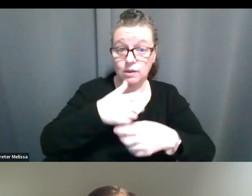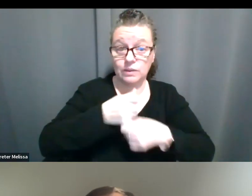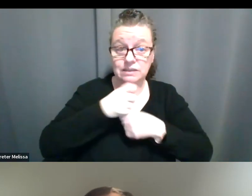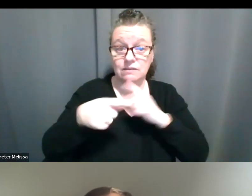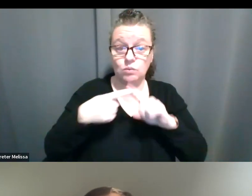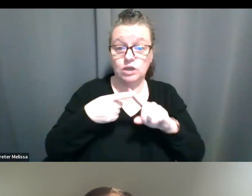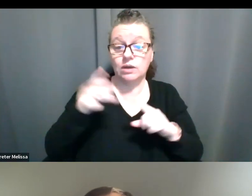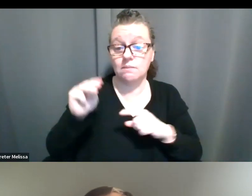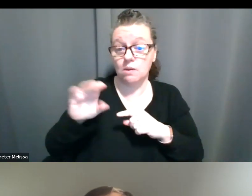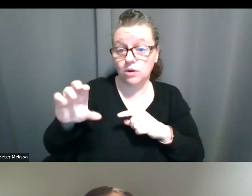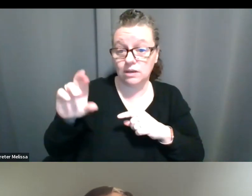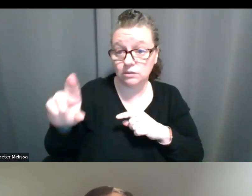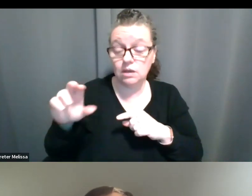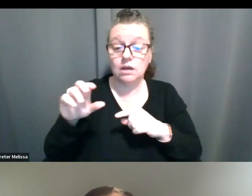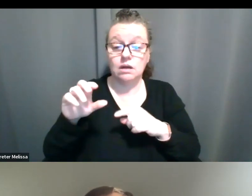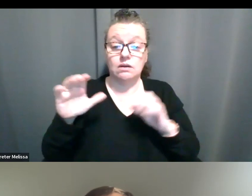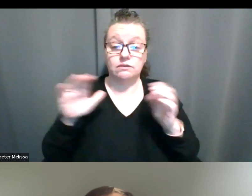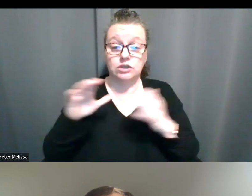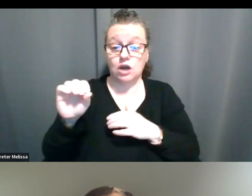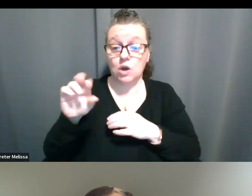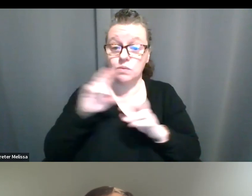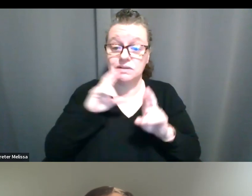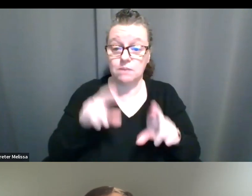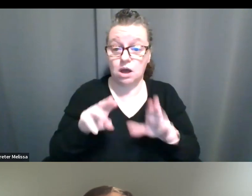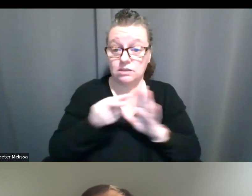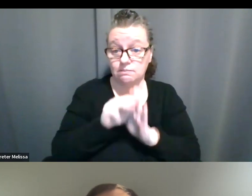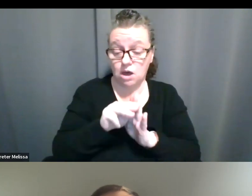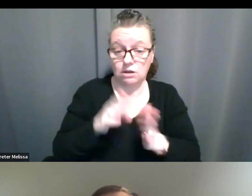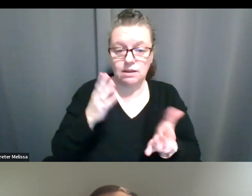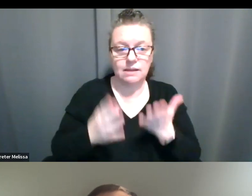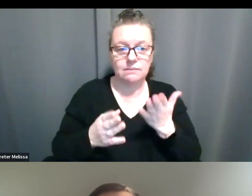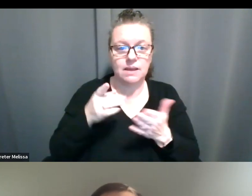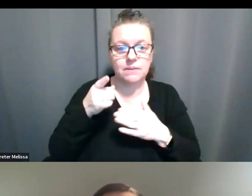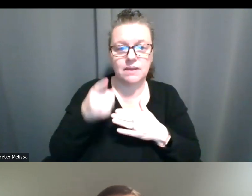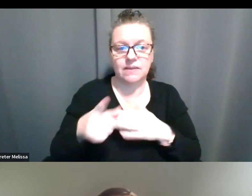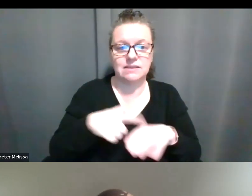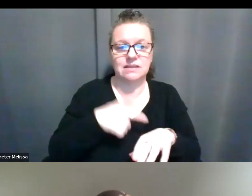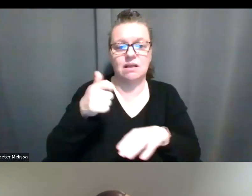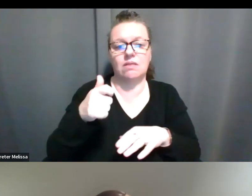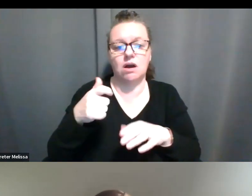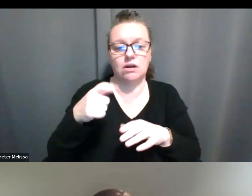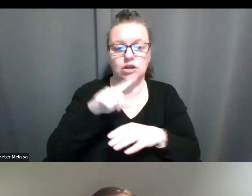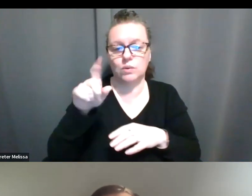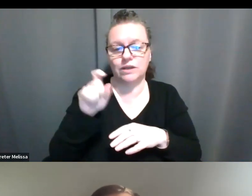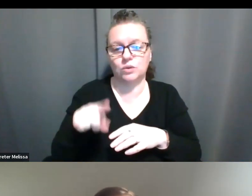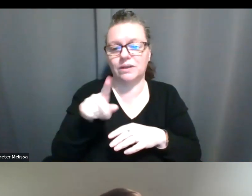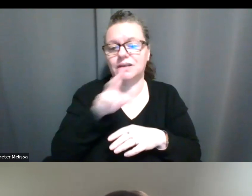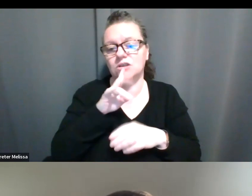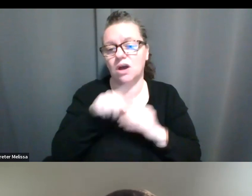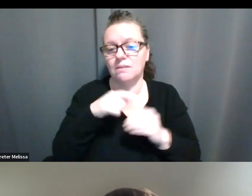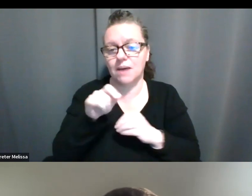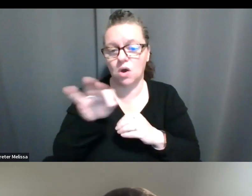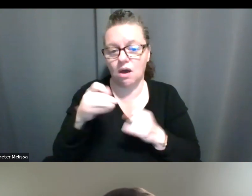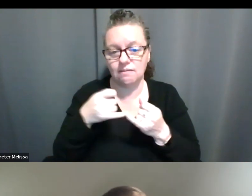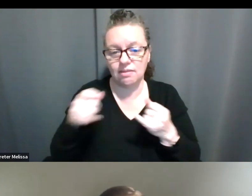mobile crisis response versus a co-response model. And maybe this is just a longer question we can talk about offline, but I think